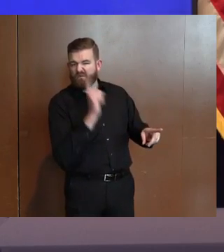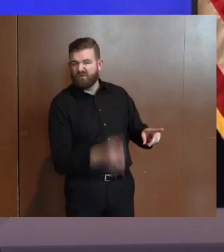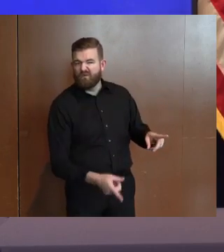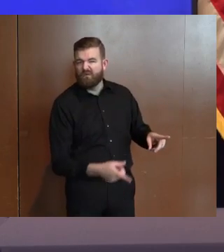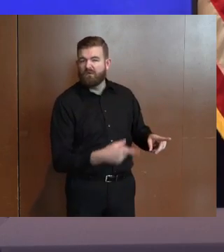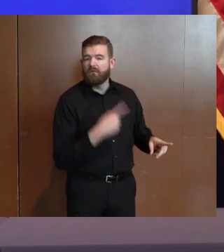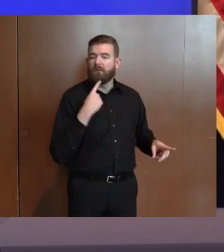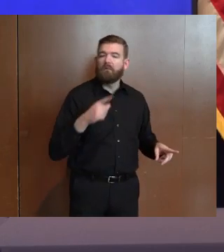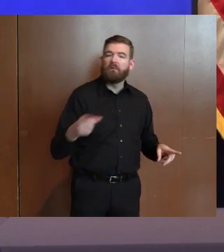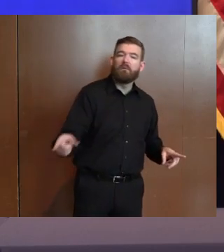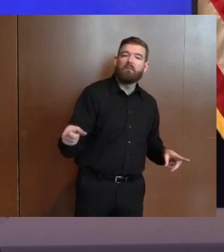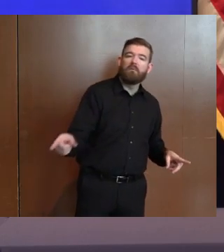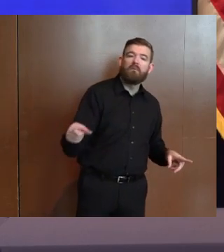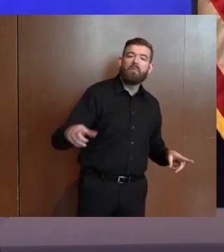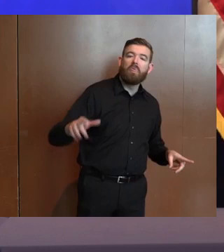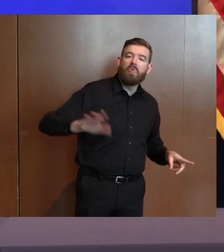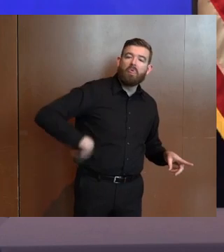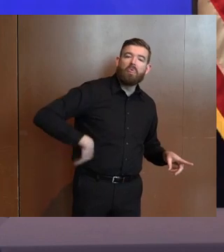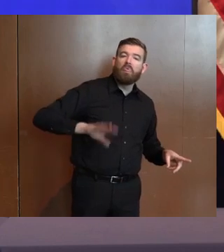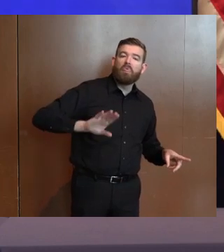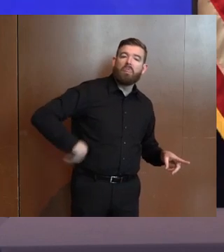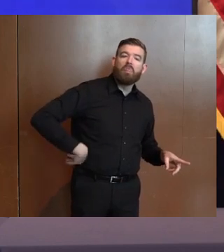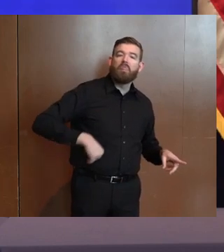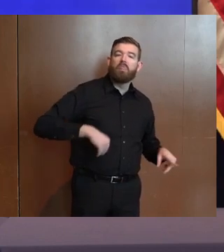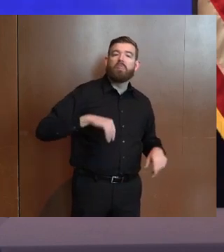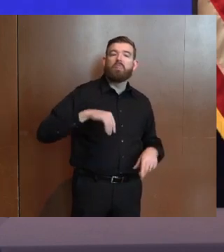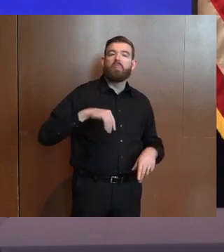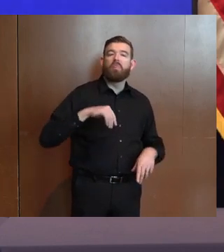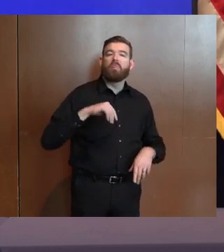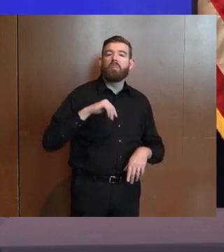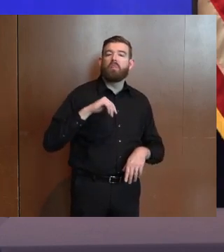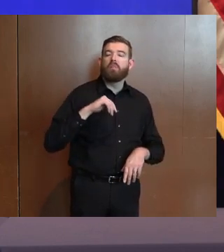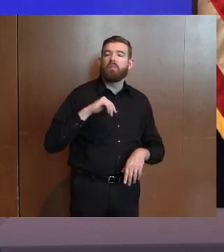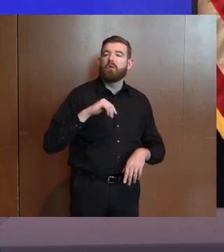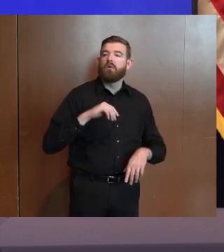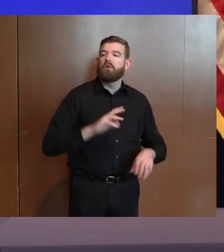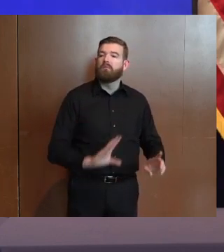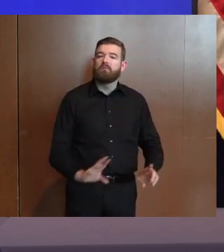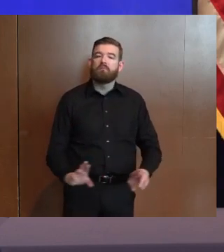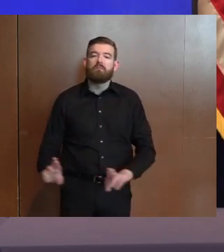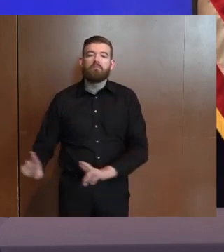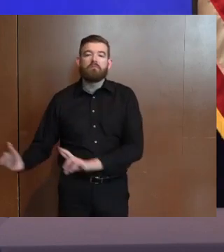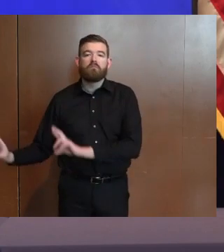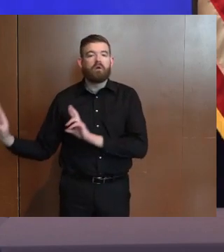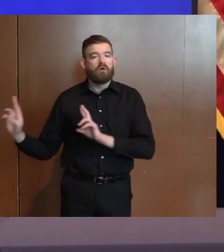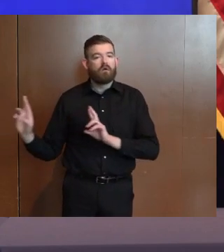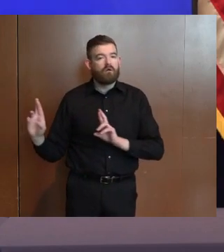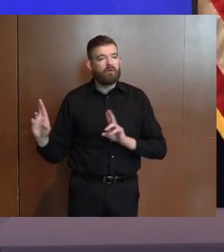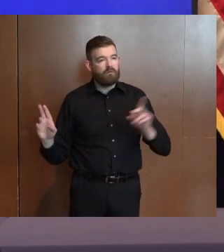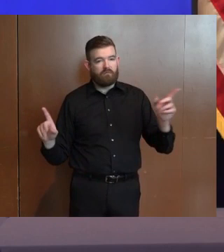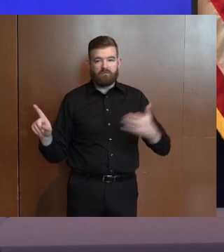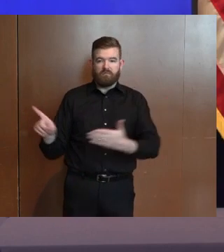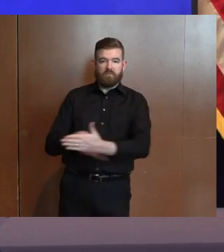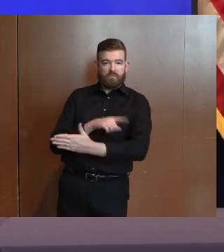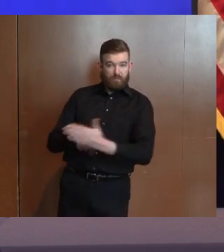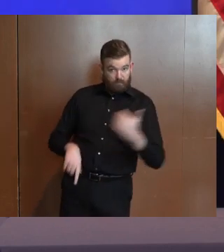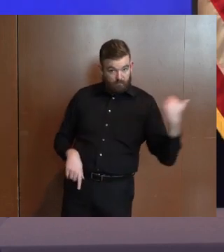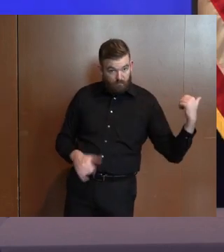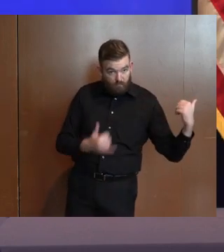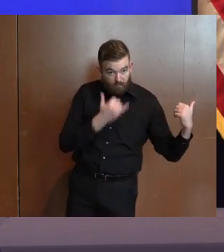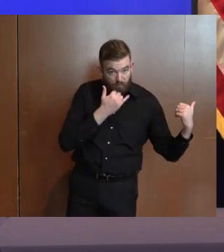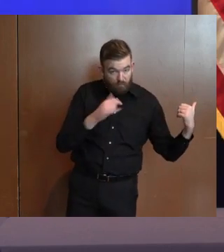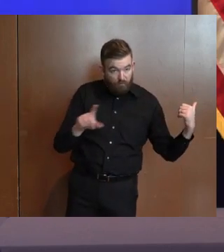staff or the president or vice president? I don't know who you've spoken to today, maybe, to kind of disabuse them of that or push